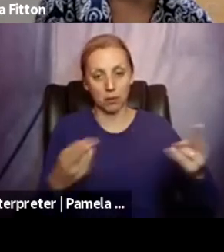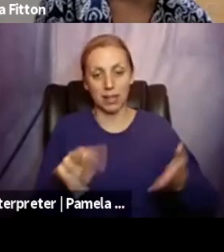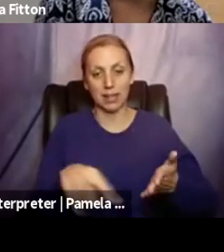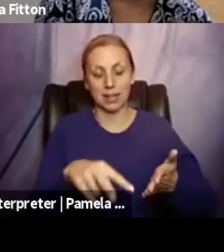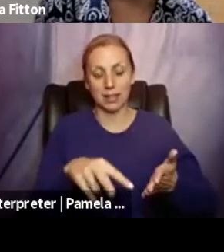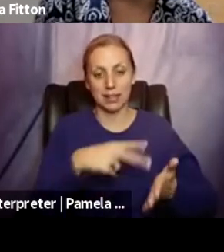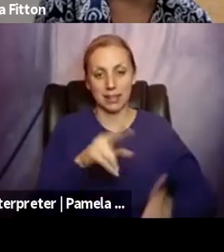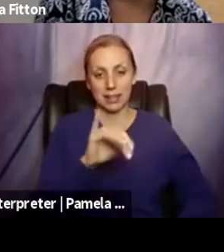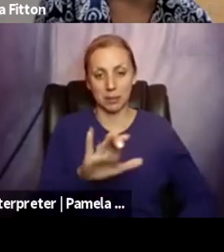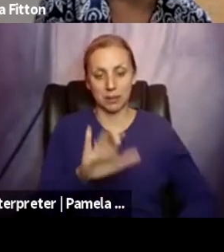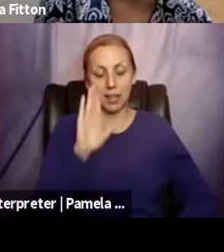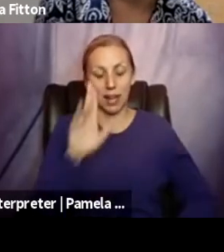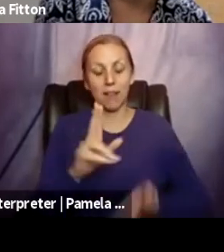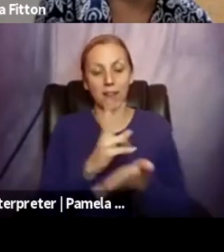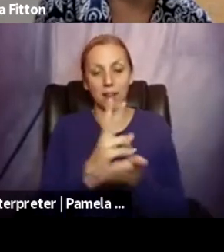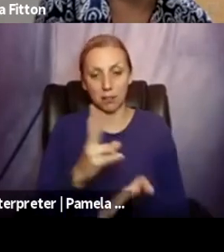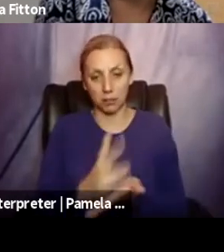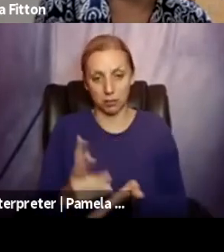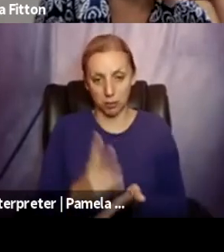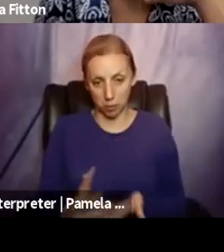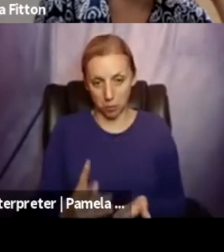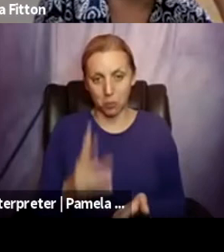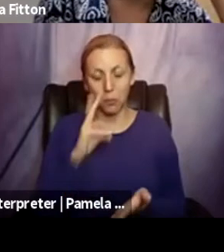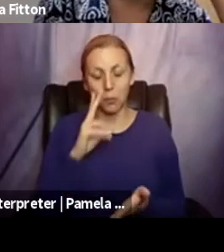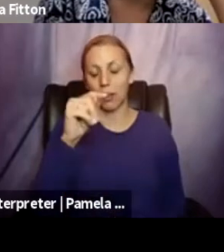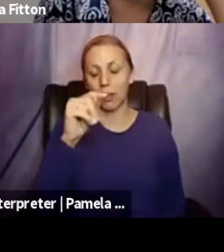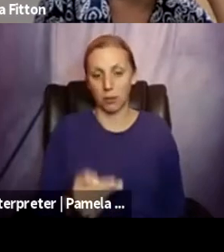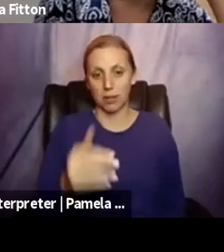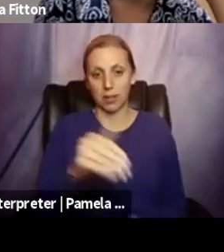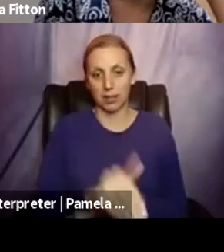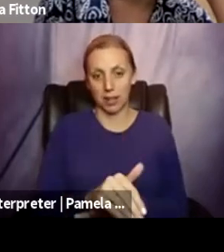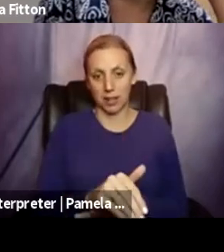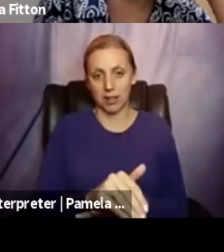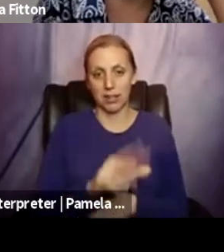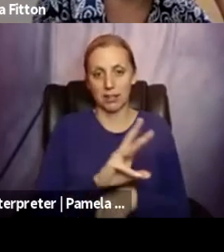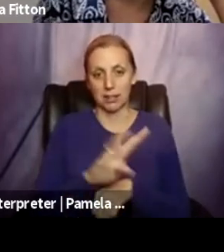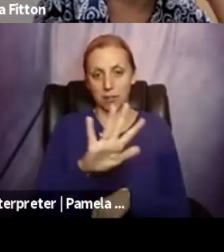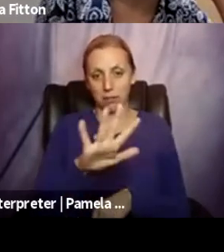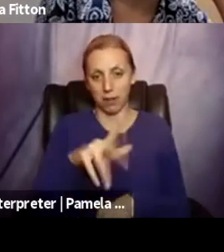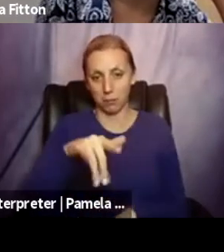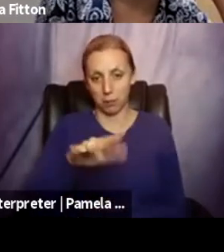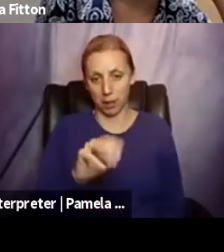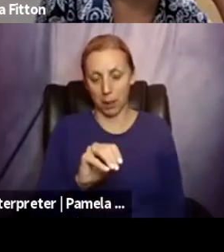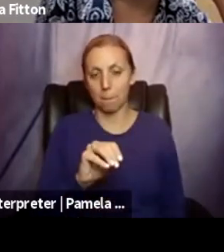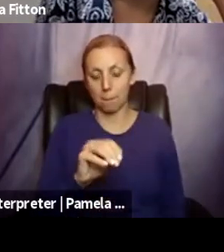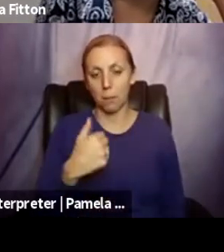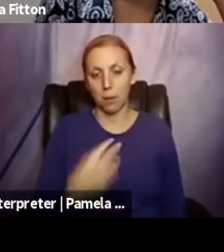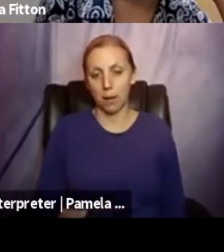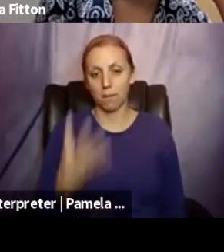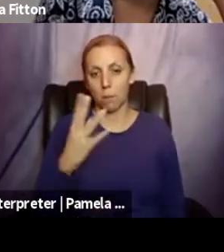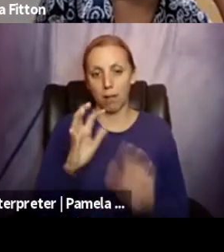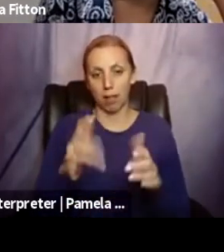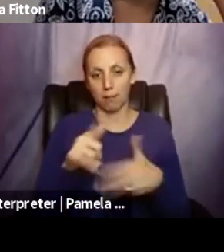bi-weekly field-wide call on Thursday evenings from 4 to 5 p.m. We have 4 left this